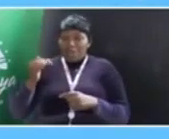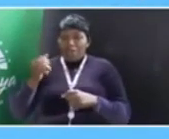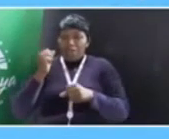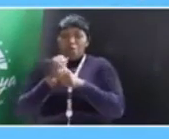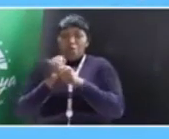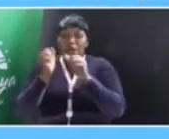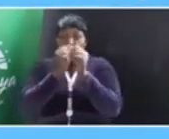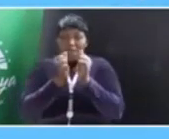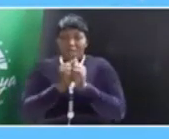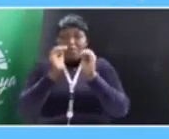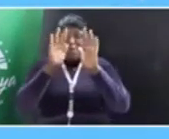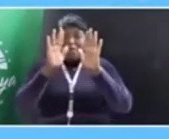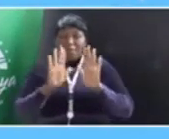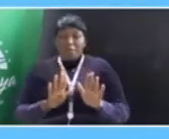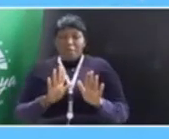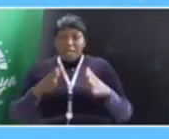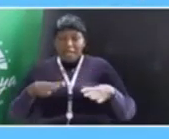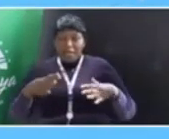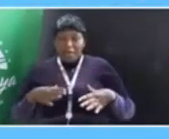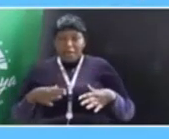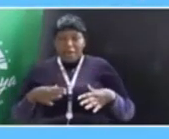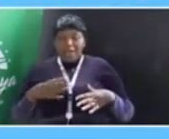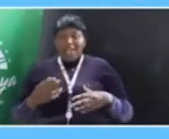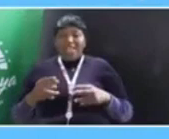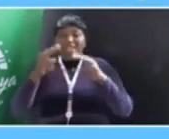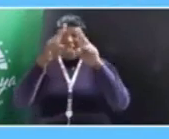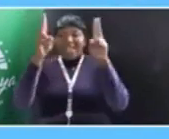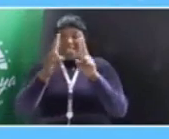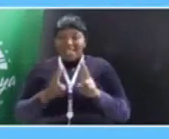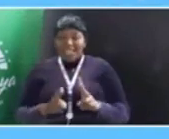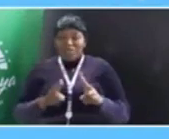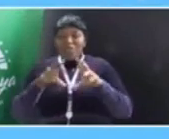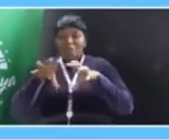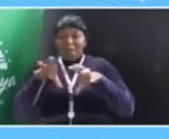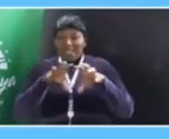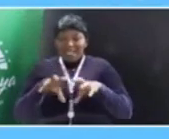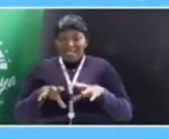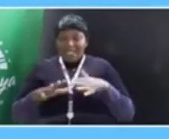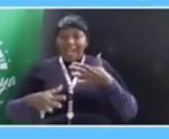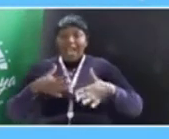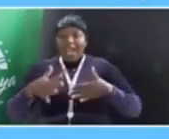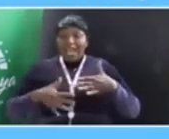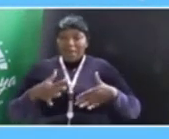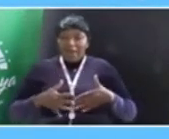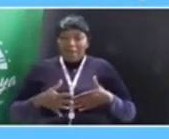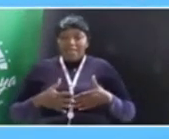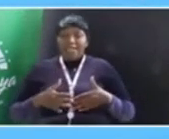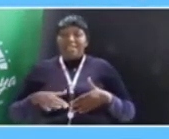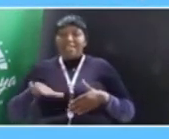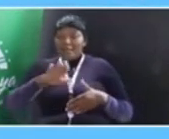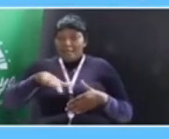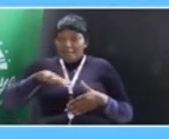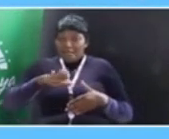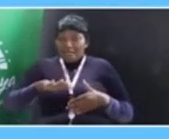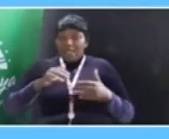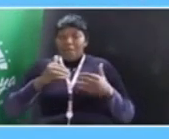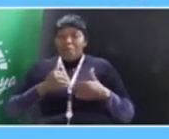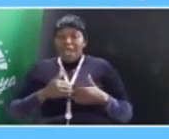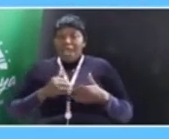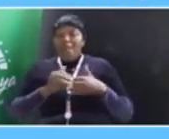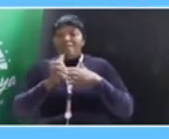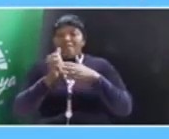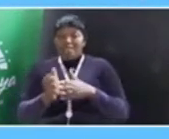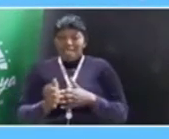with important actors in the international market. And I'm happy that we, in our presence, we have leaders of